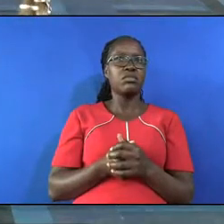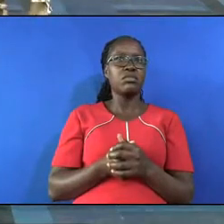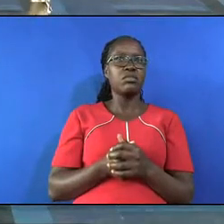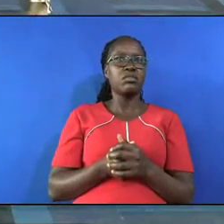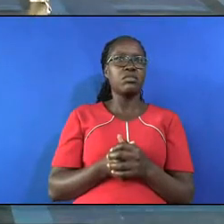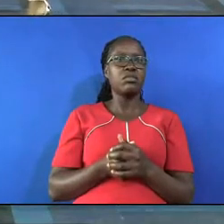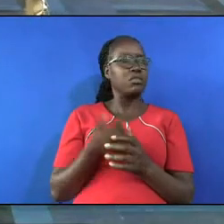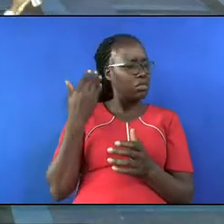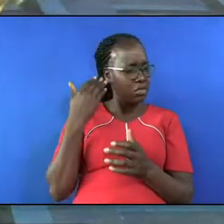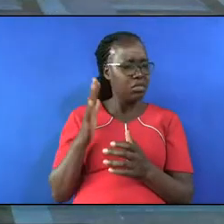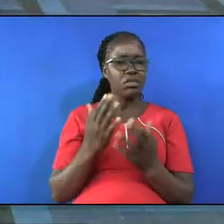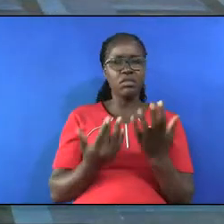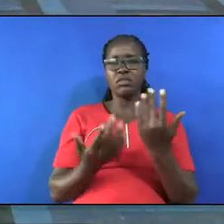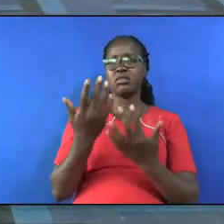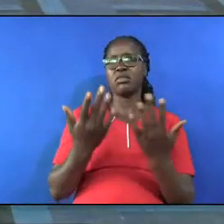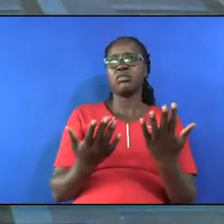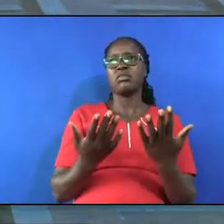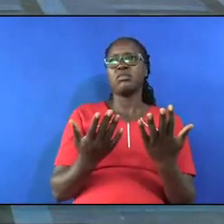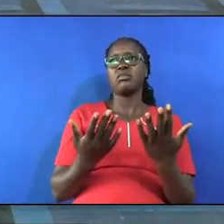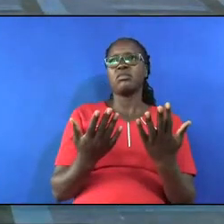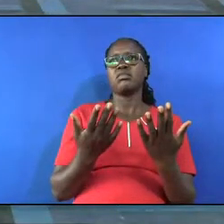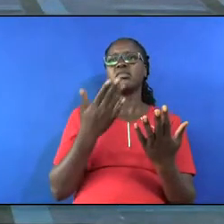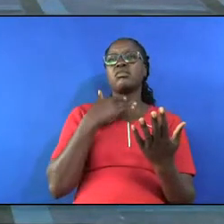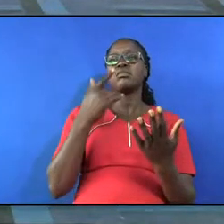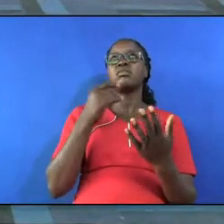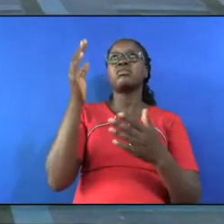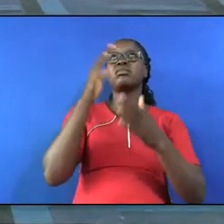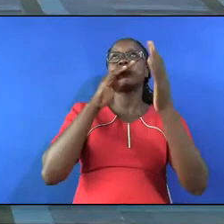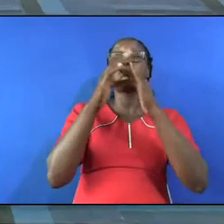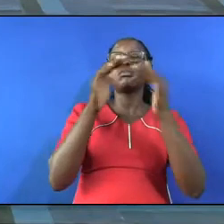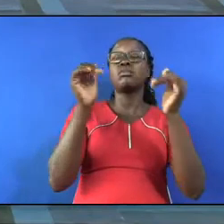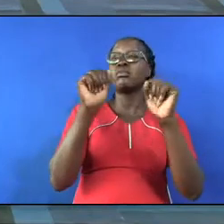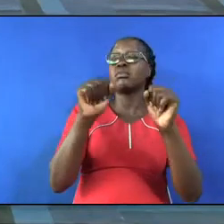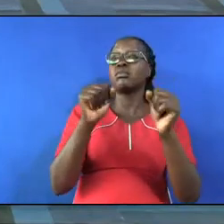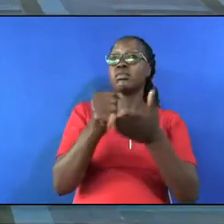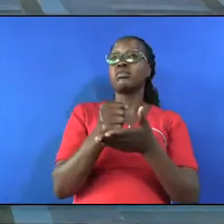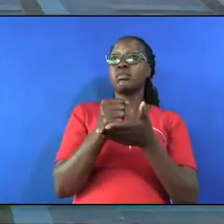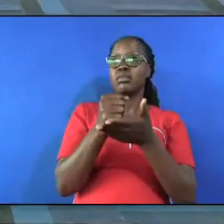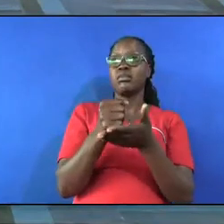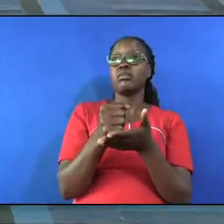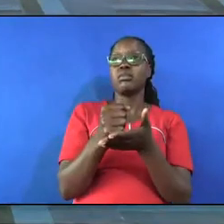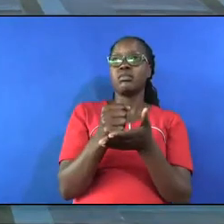I want to be in heaven and eat of that tree that bears 12 fruits.